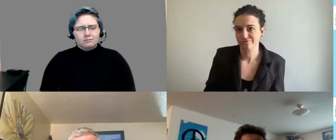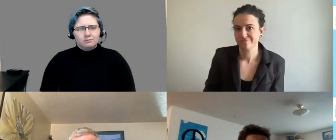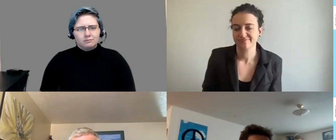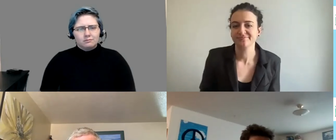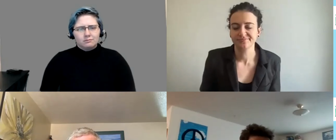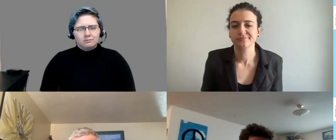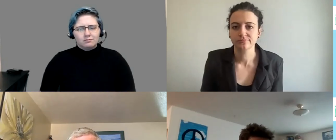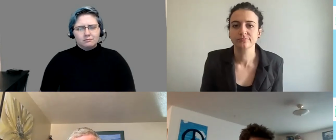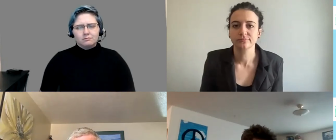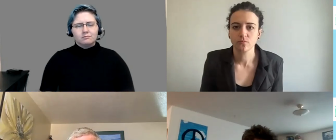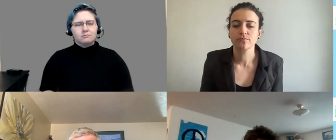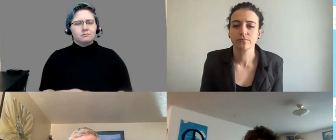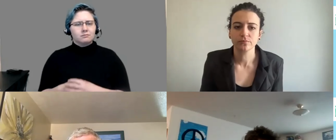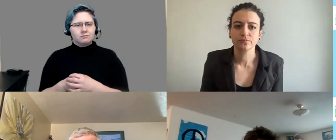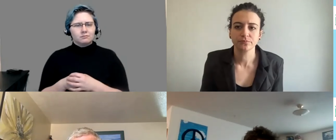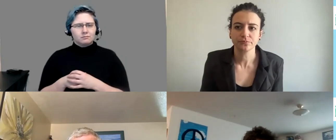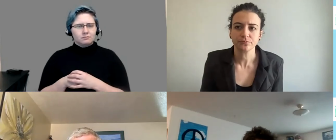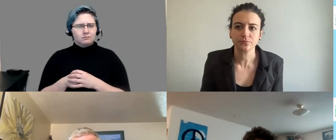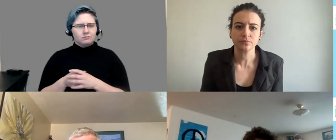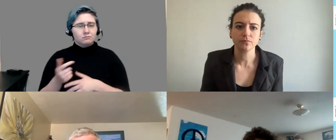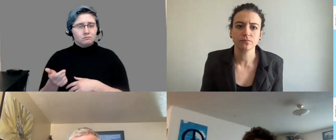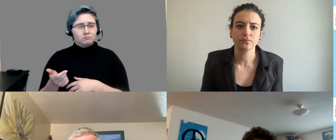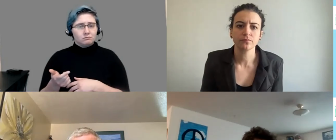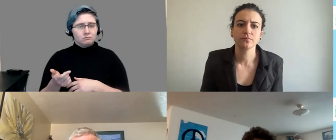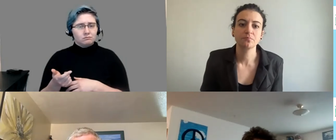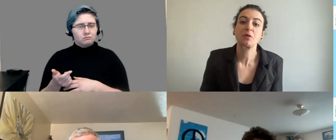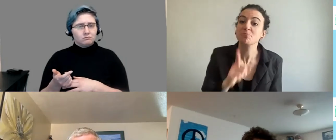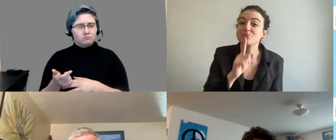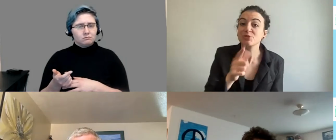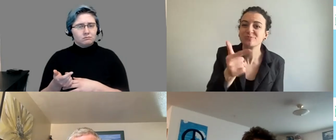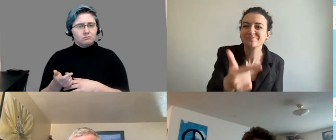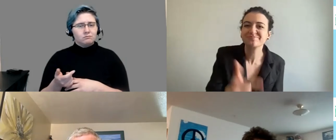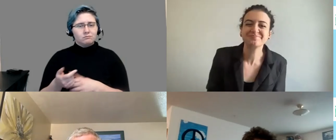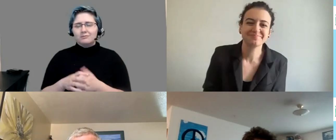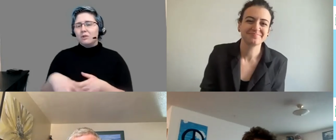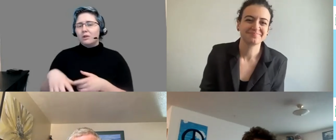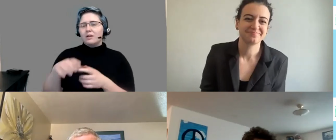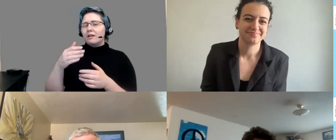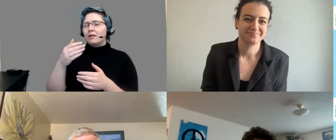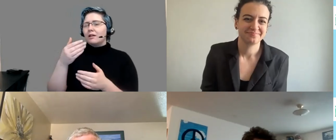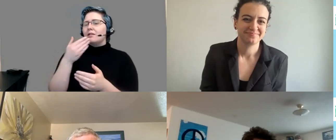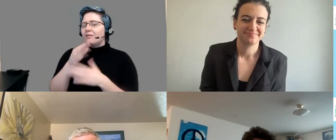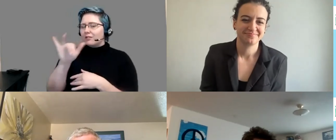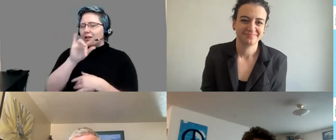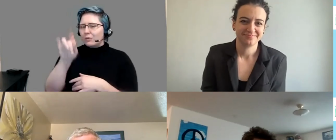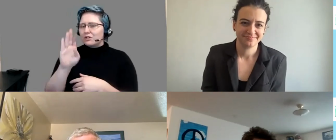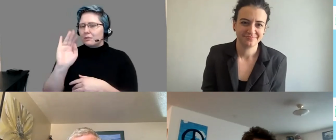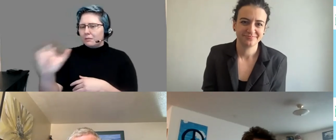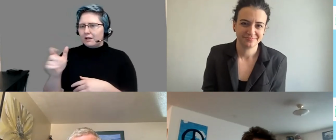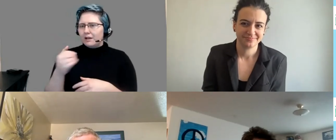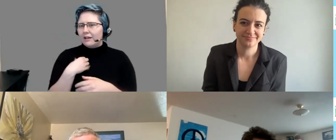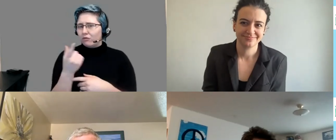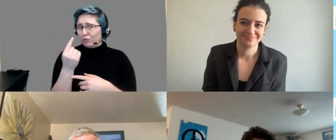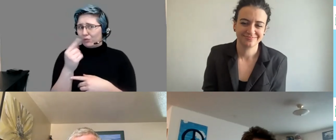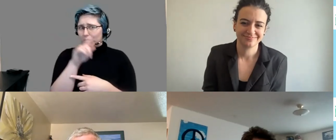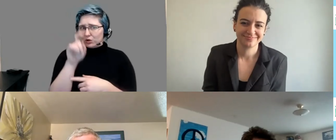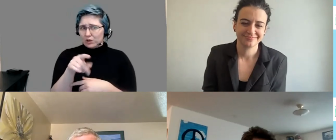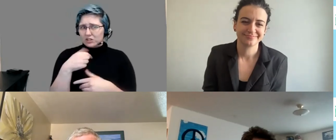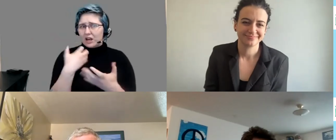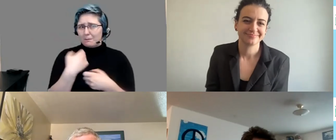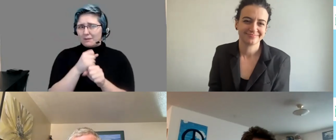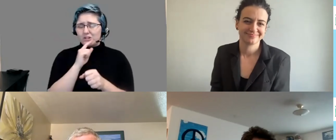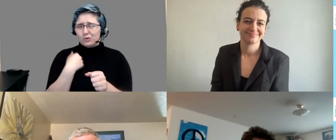right. Great. Thanks for that question, Bill. And we have one more question I want to make sure